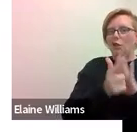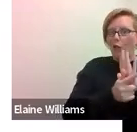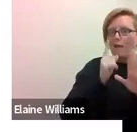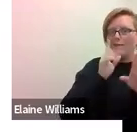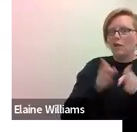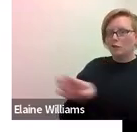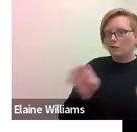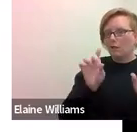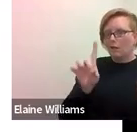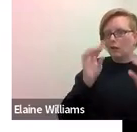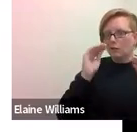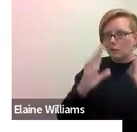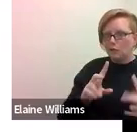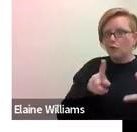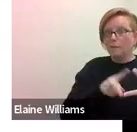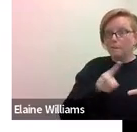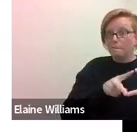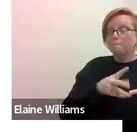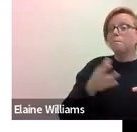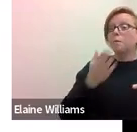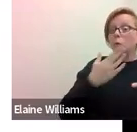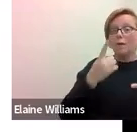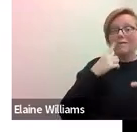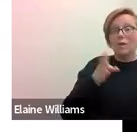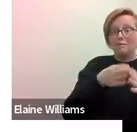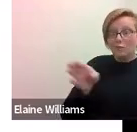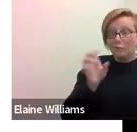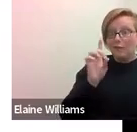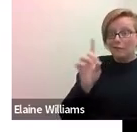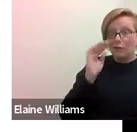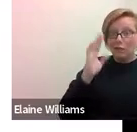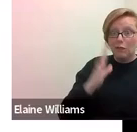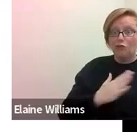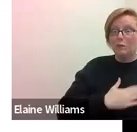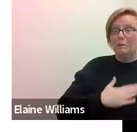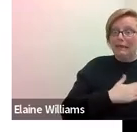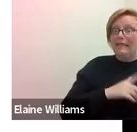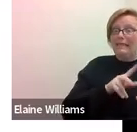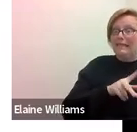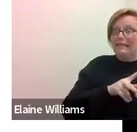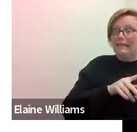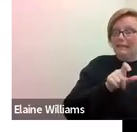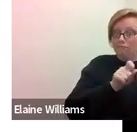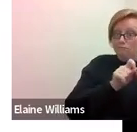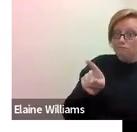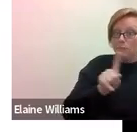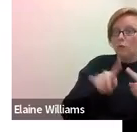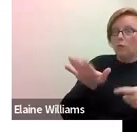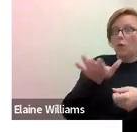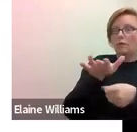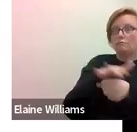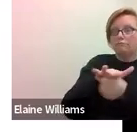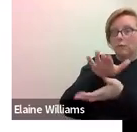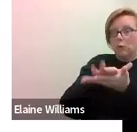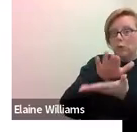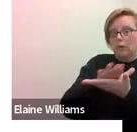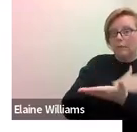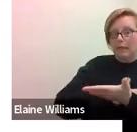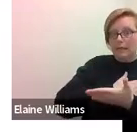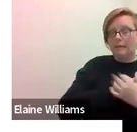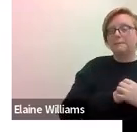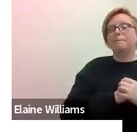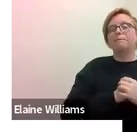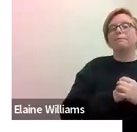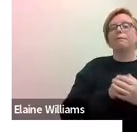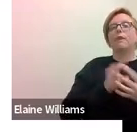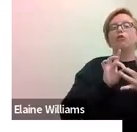those links with them, that would be much appreciated. And related service providers, we have writing